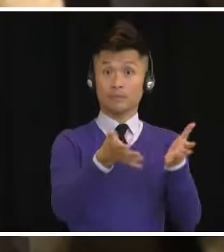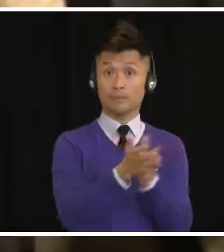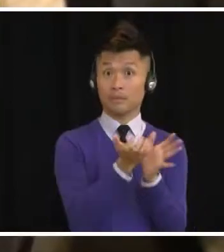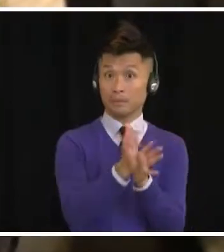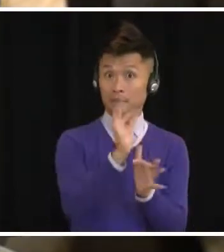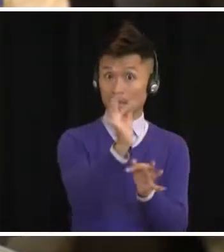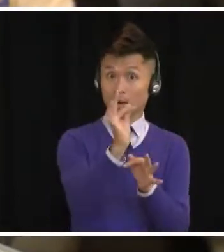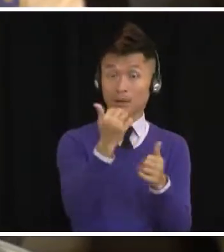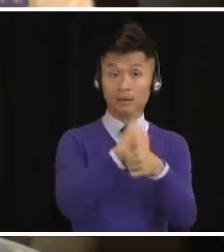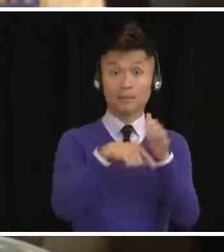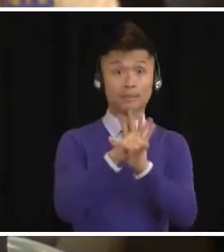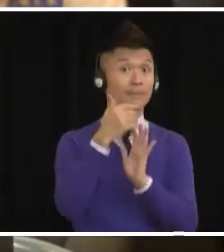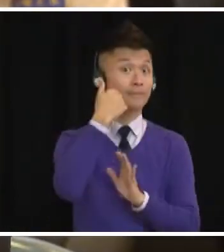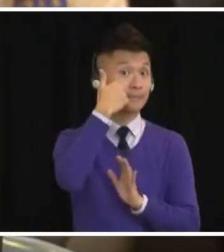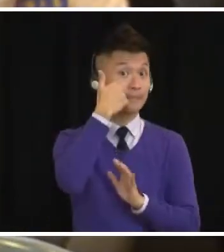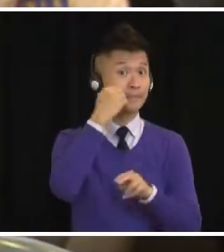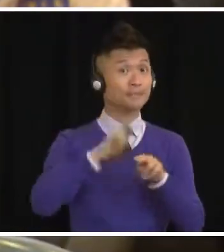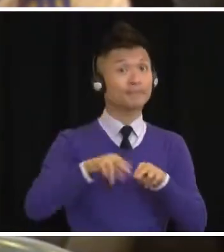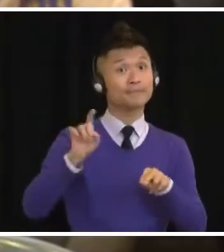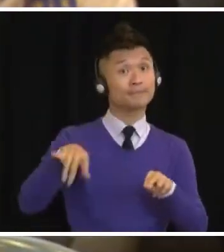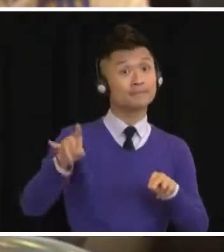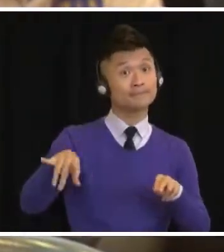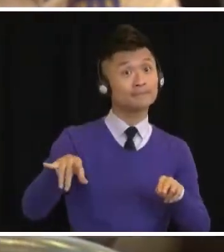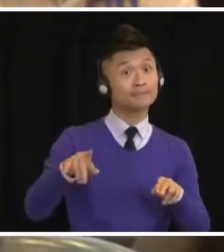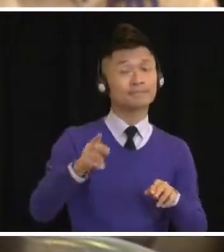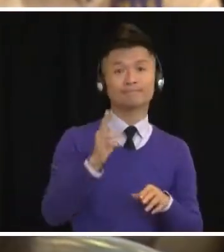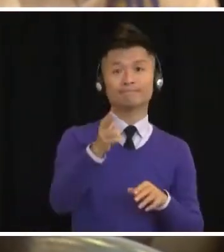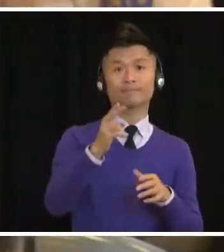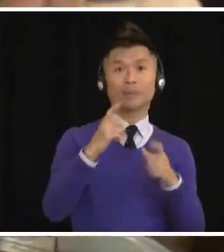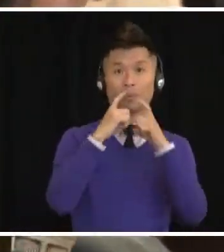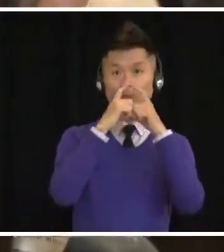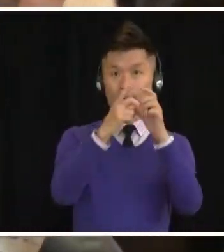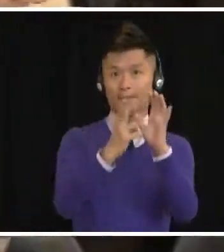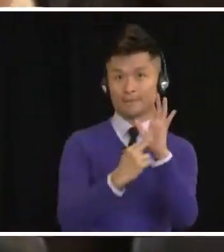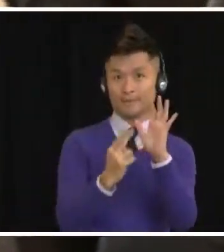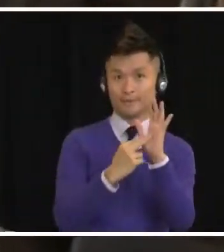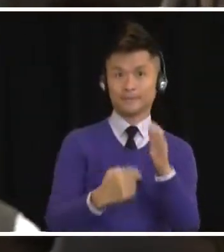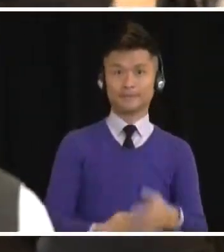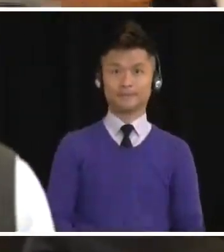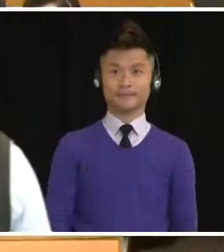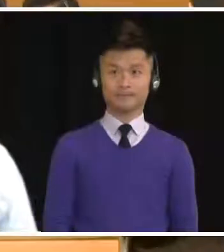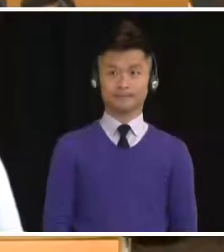regard. So, please.